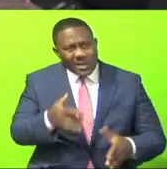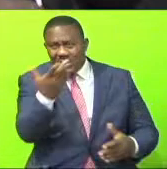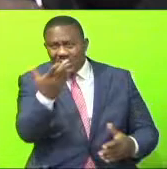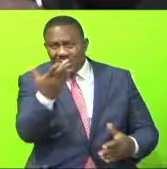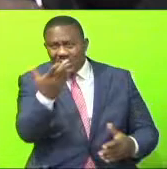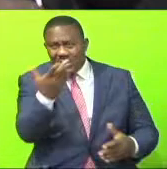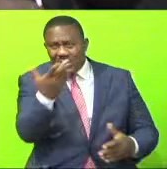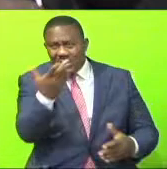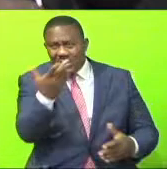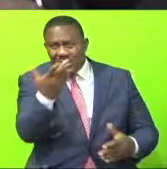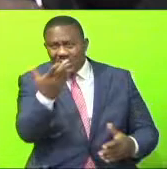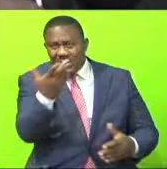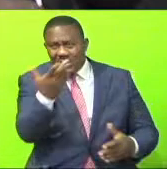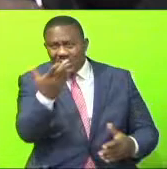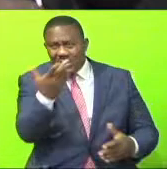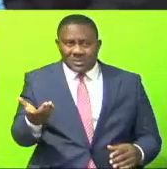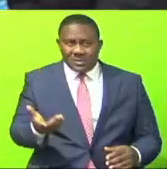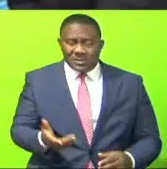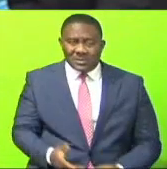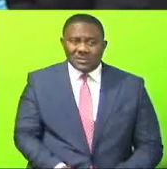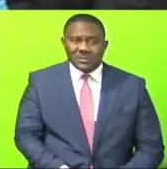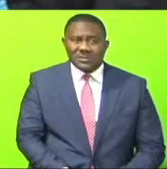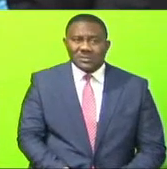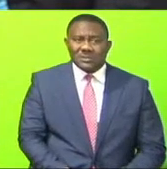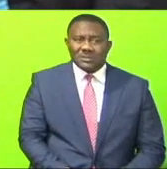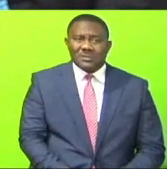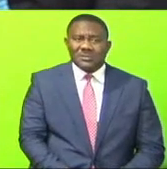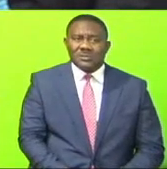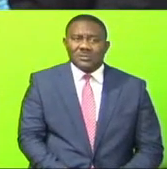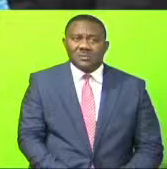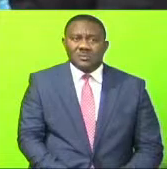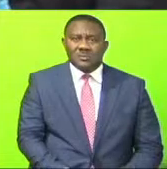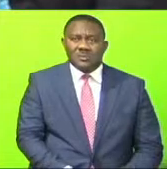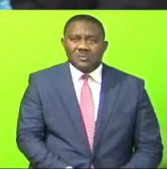And this house is not an extension of the Supreme Court, I'm afraid.